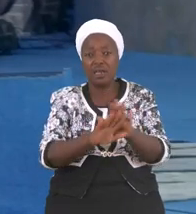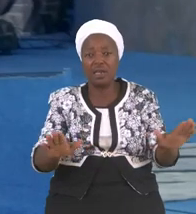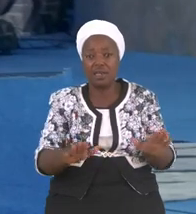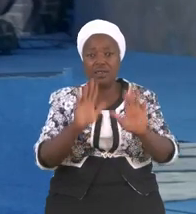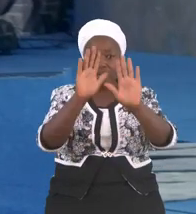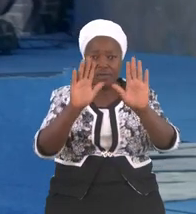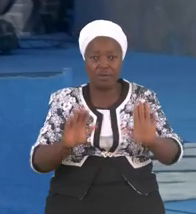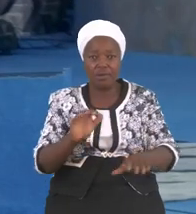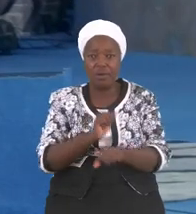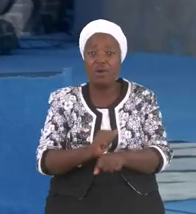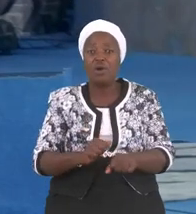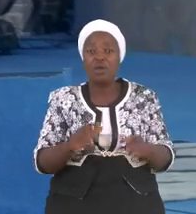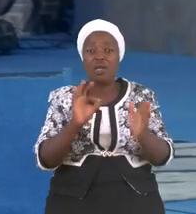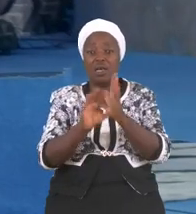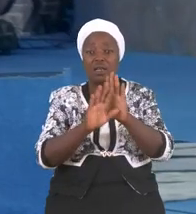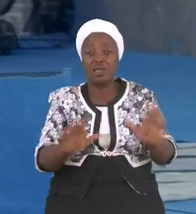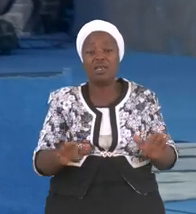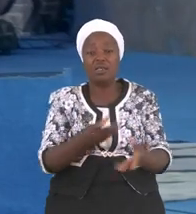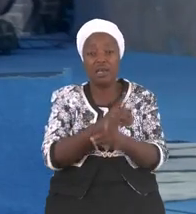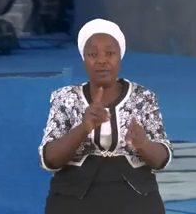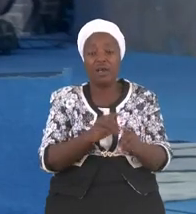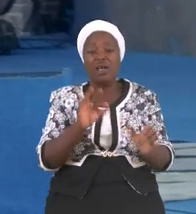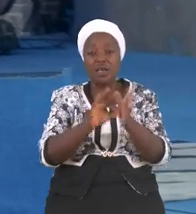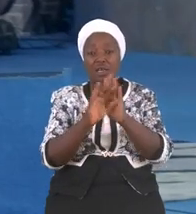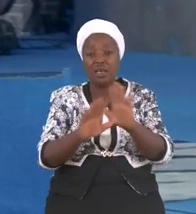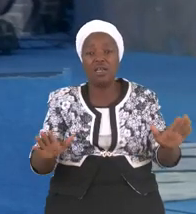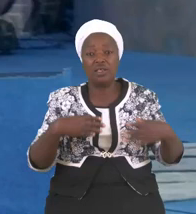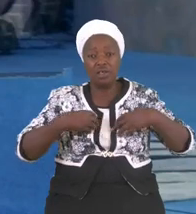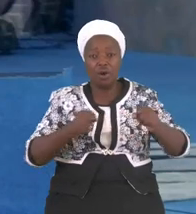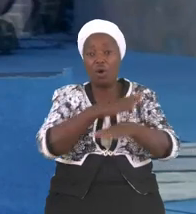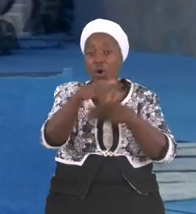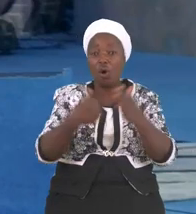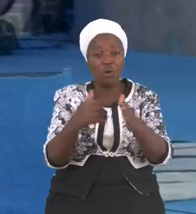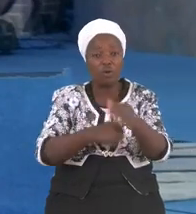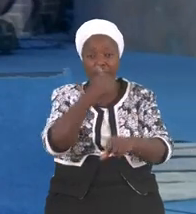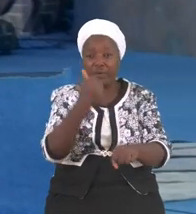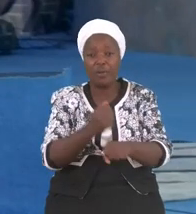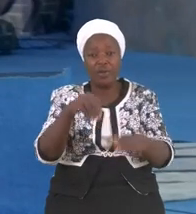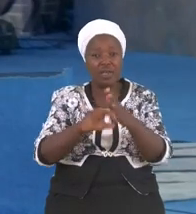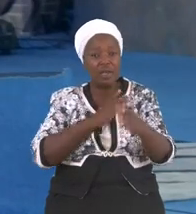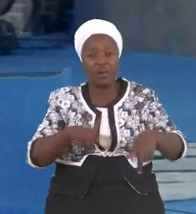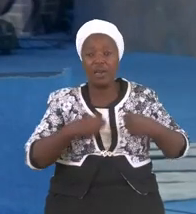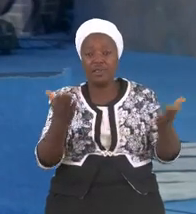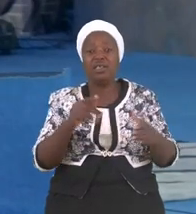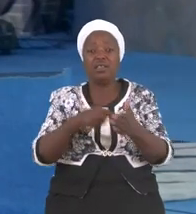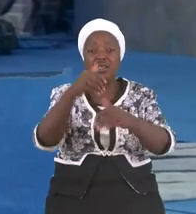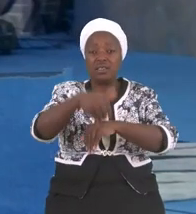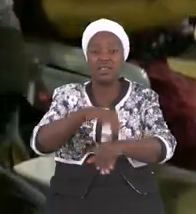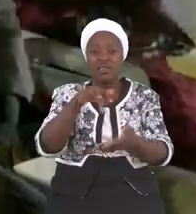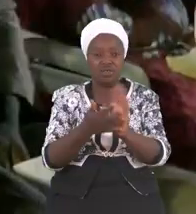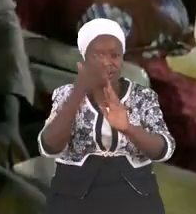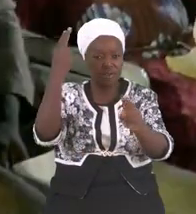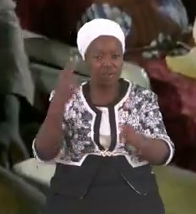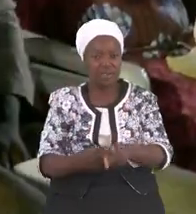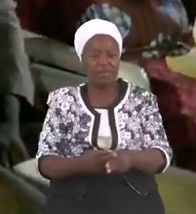deliverances, countless cures, all confirmed in our lives here tonight in Jesus'